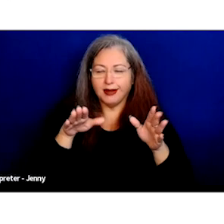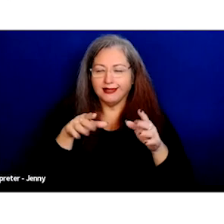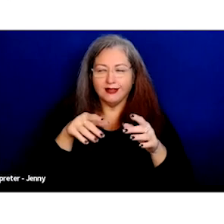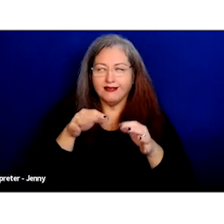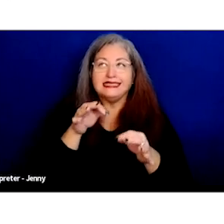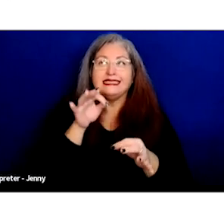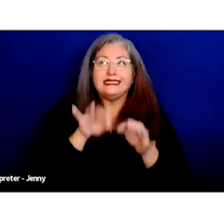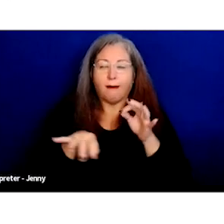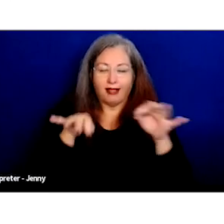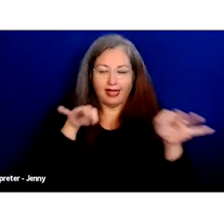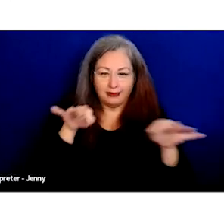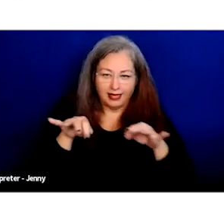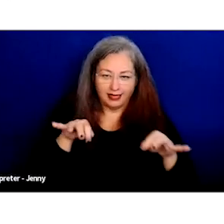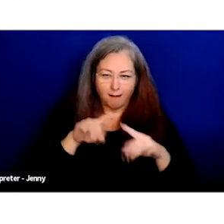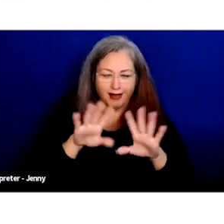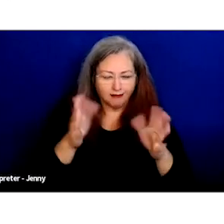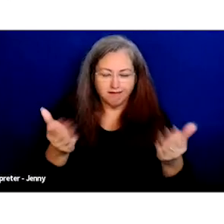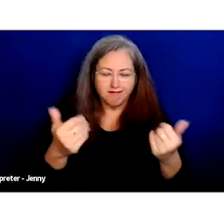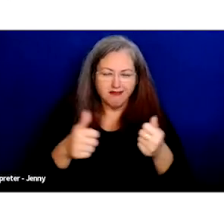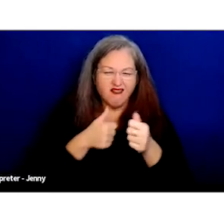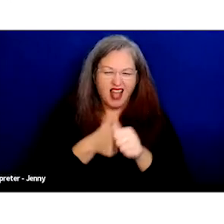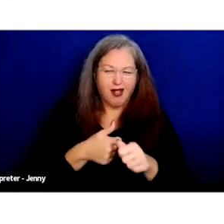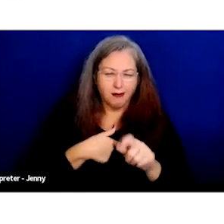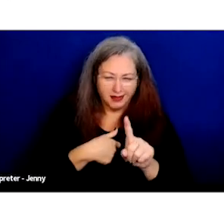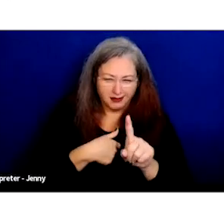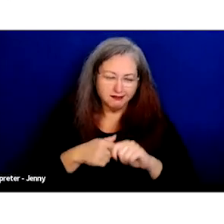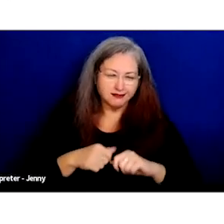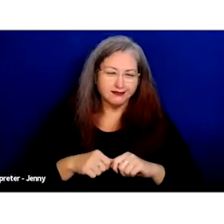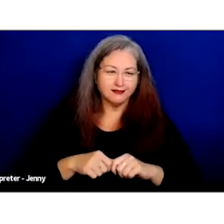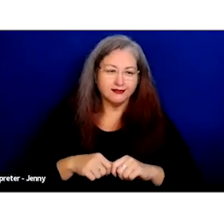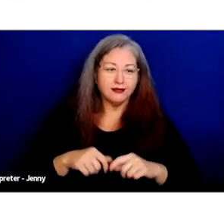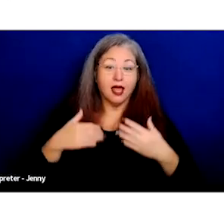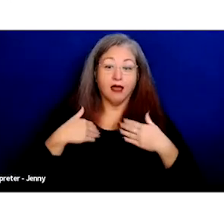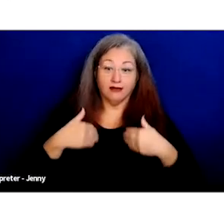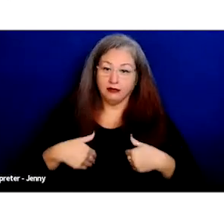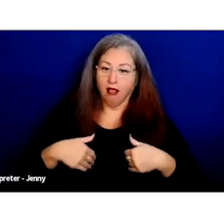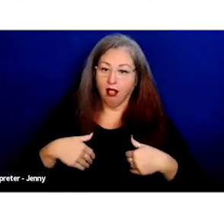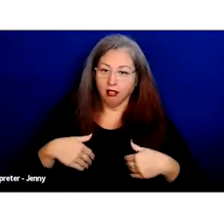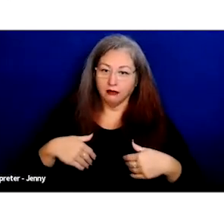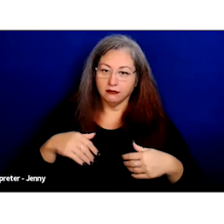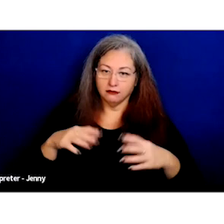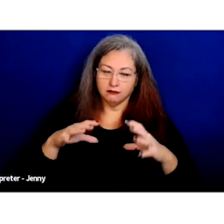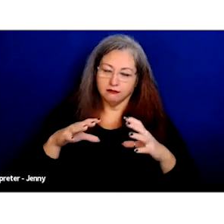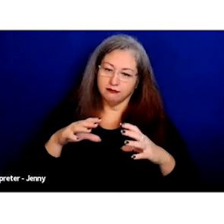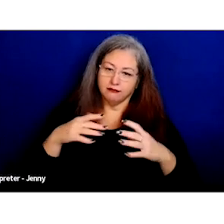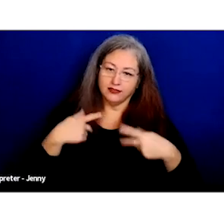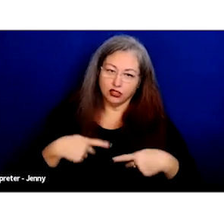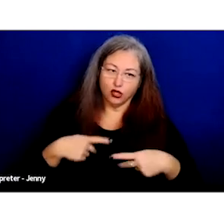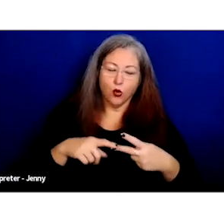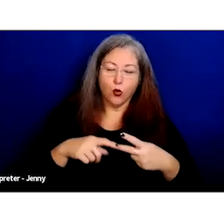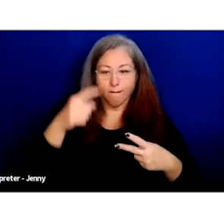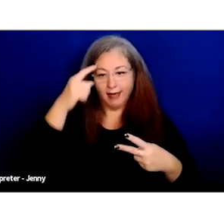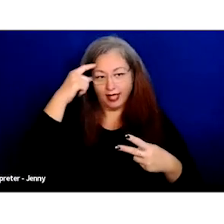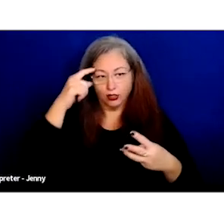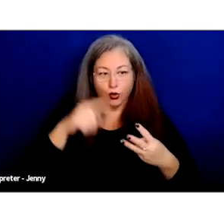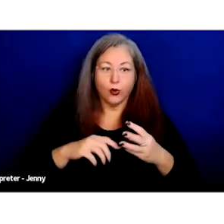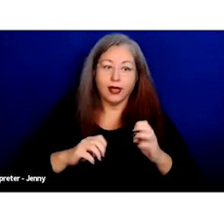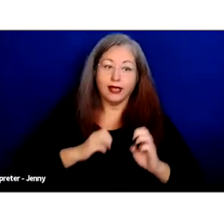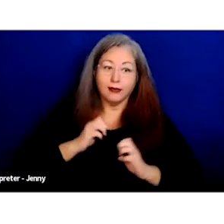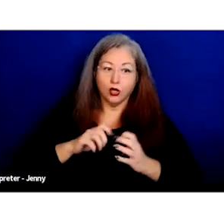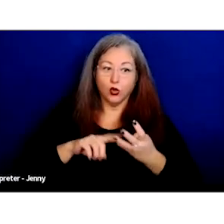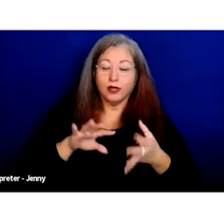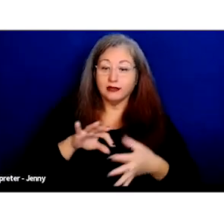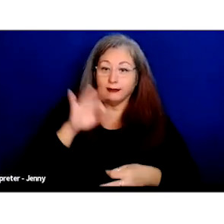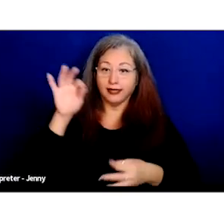oversimplification, but go with me here for a second. You have the physical body, the mental body, the emotional body, the